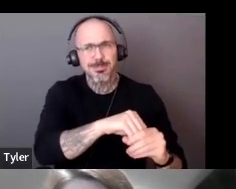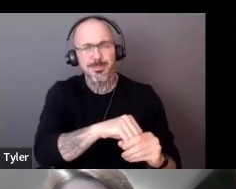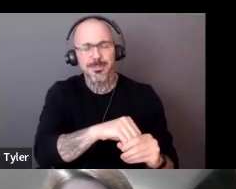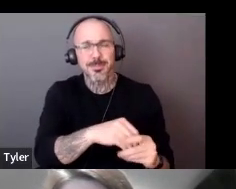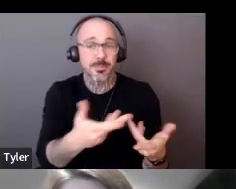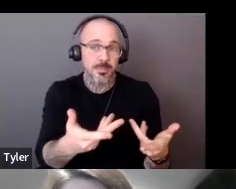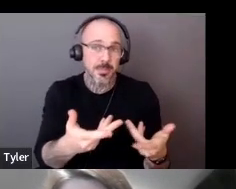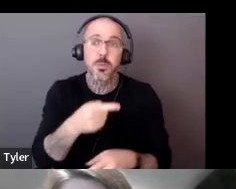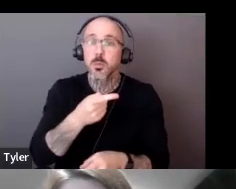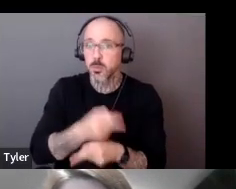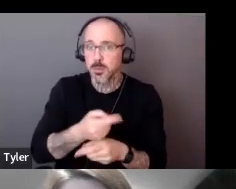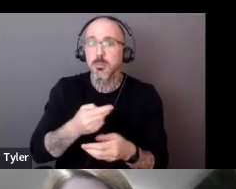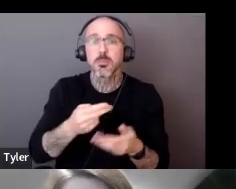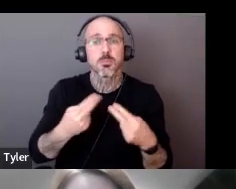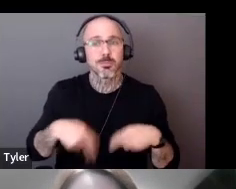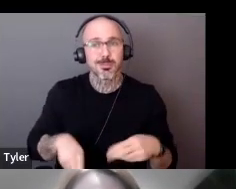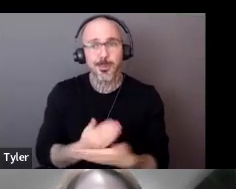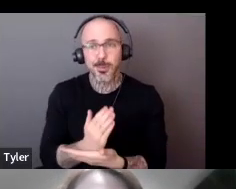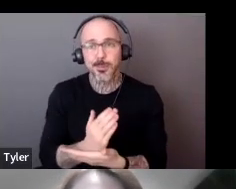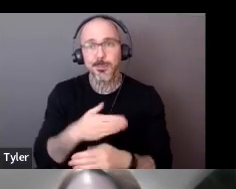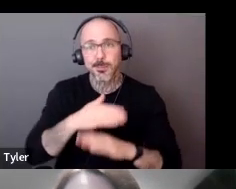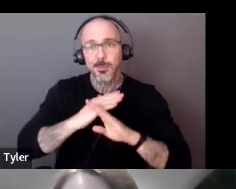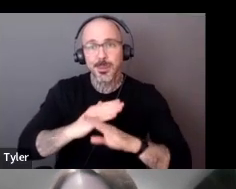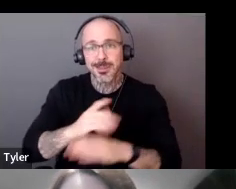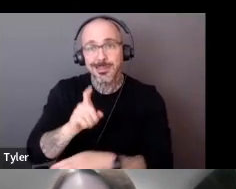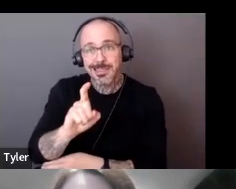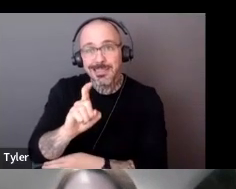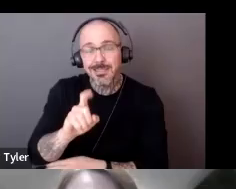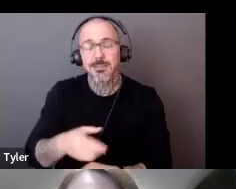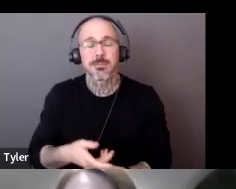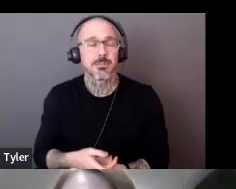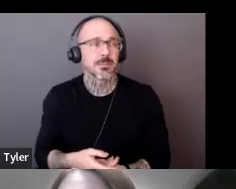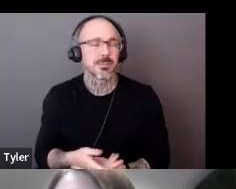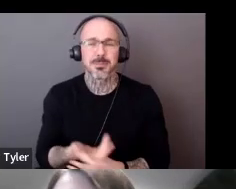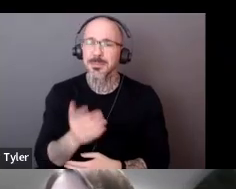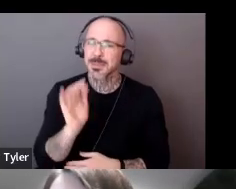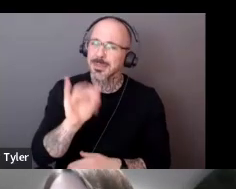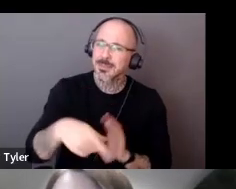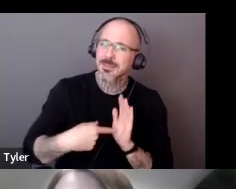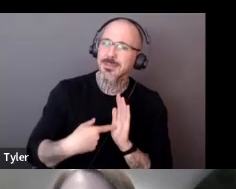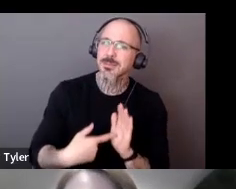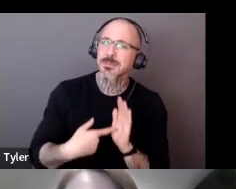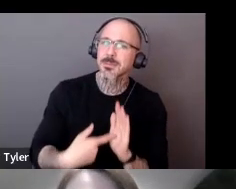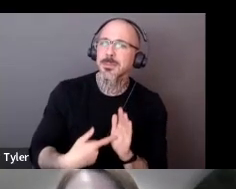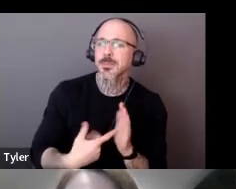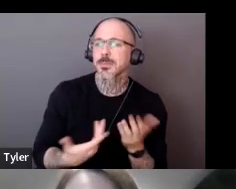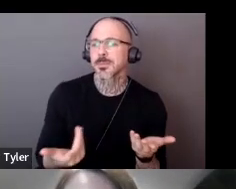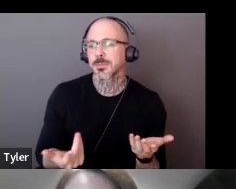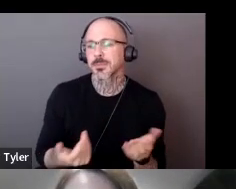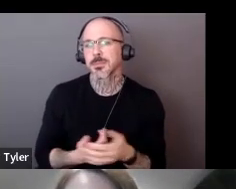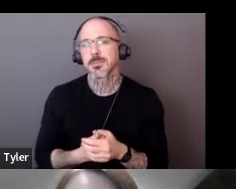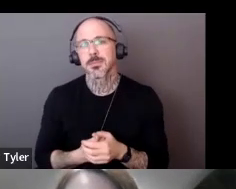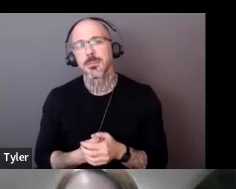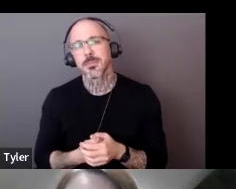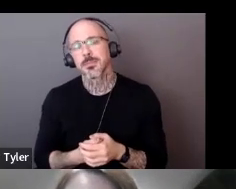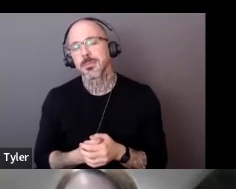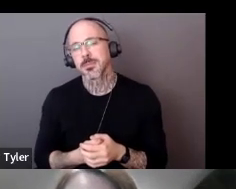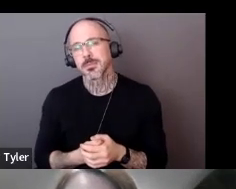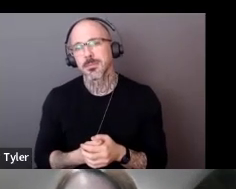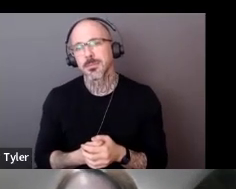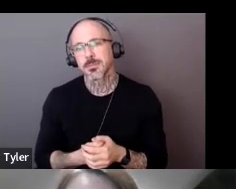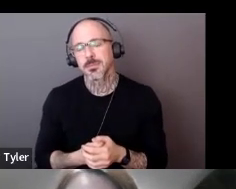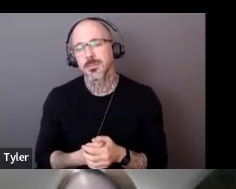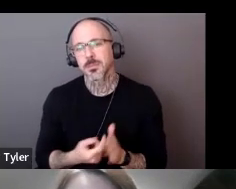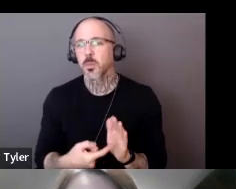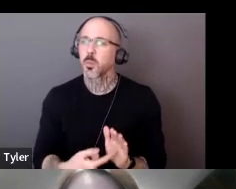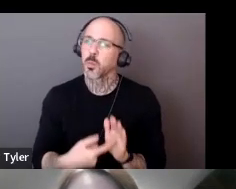does underscore the value of effective accessibility legislation.